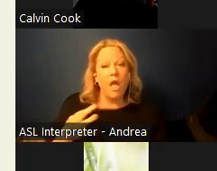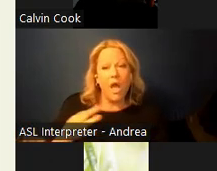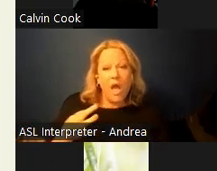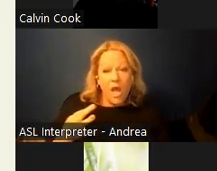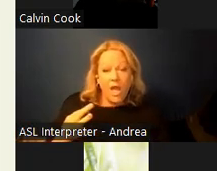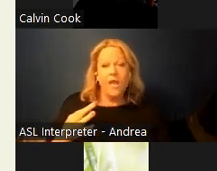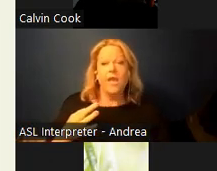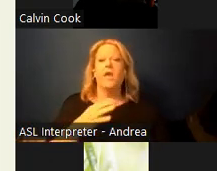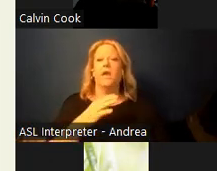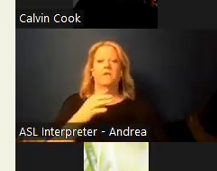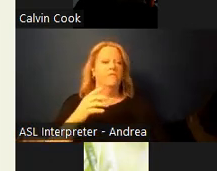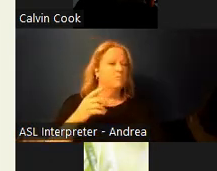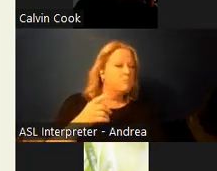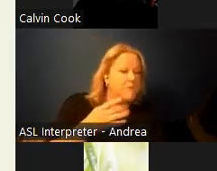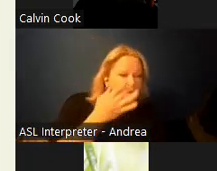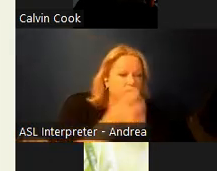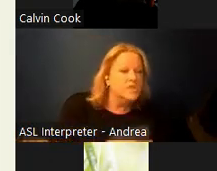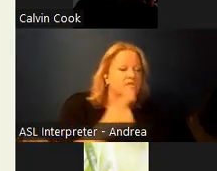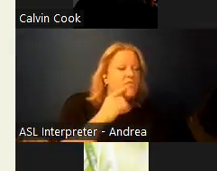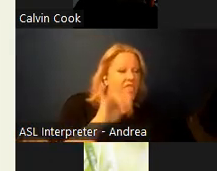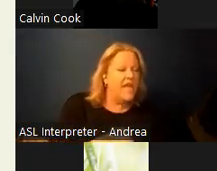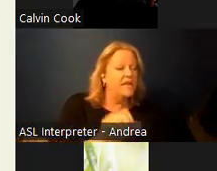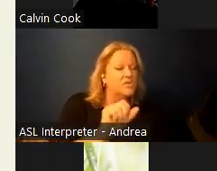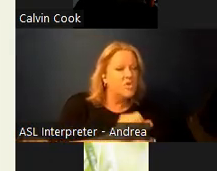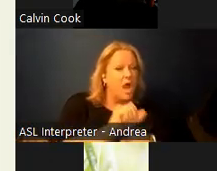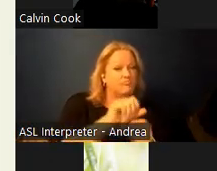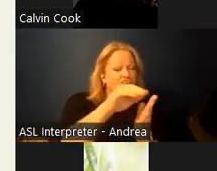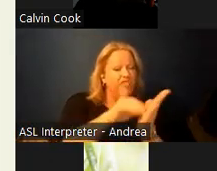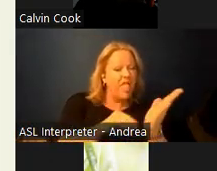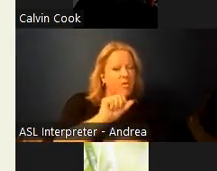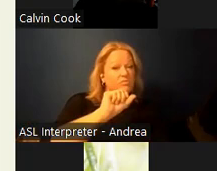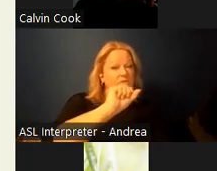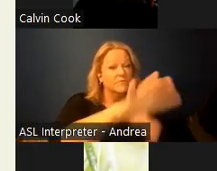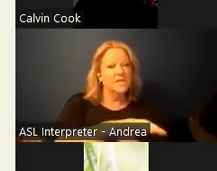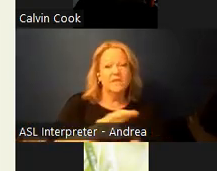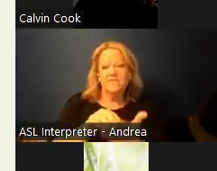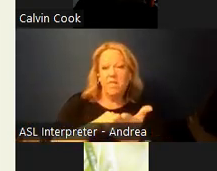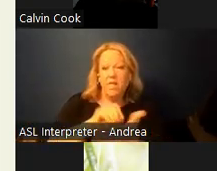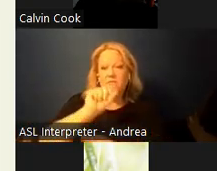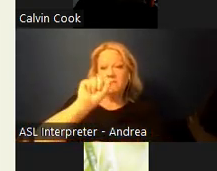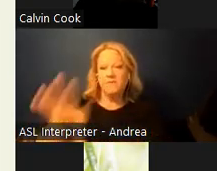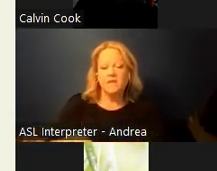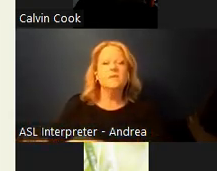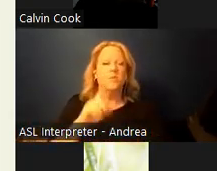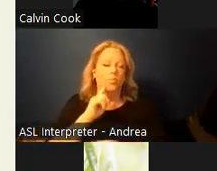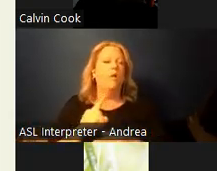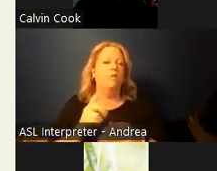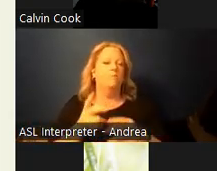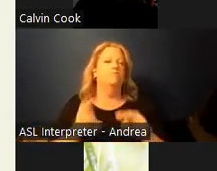that you've made and those connections that you've made, it really increases your chances of finding a